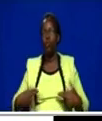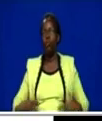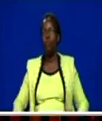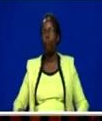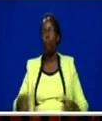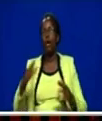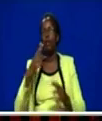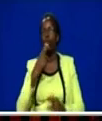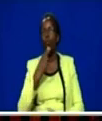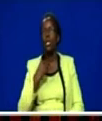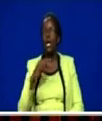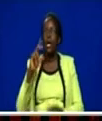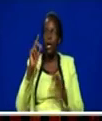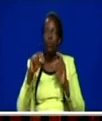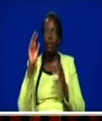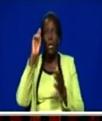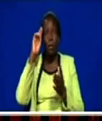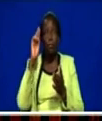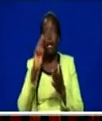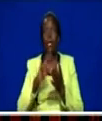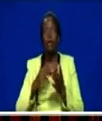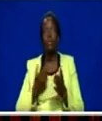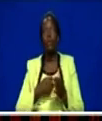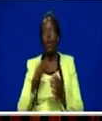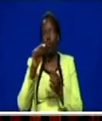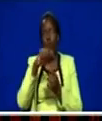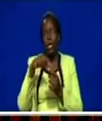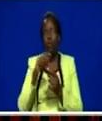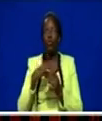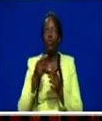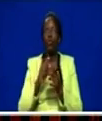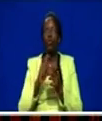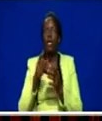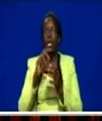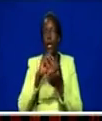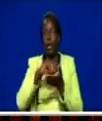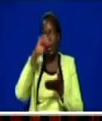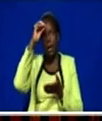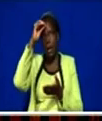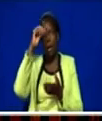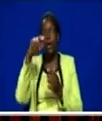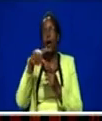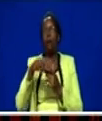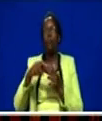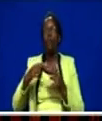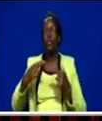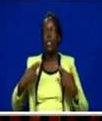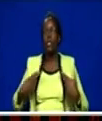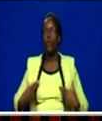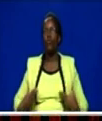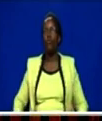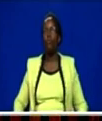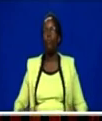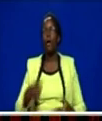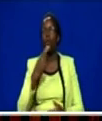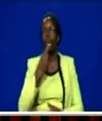remind ourselves when did we learn about human wants? Was it in which form and where? So that means we can recall